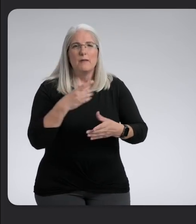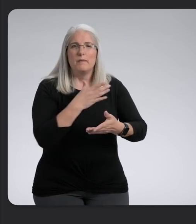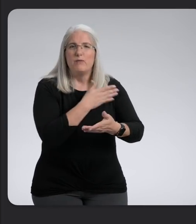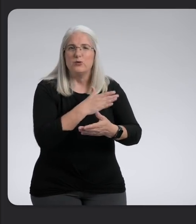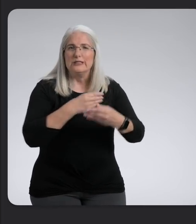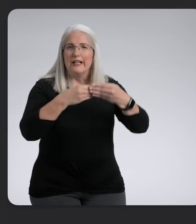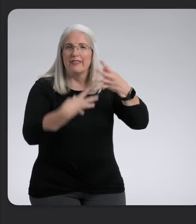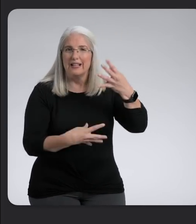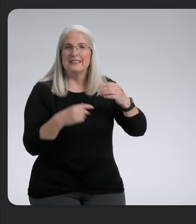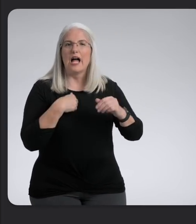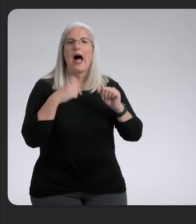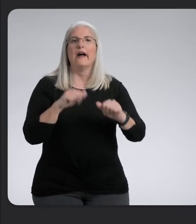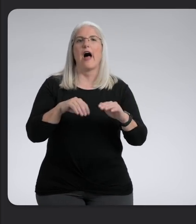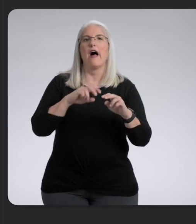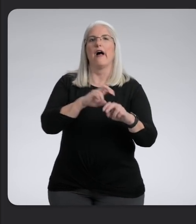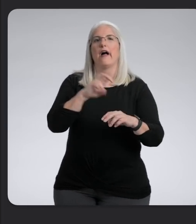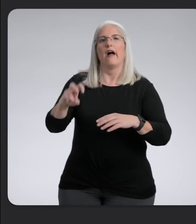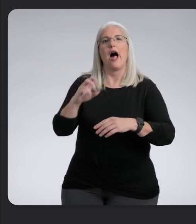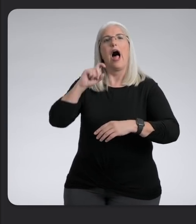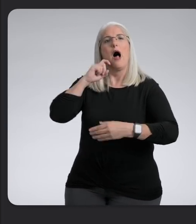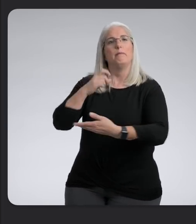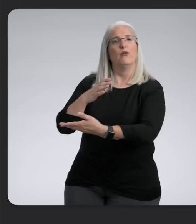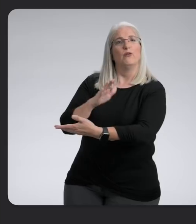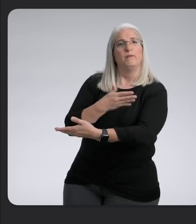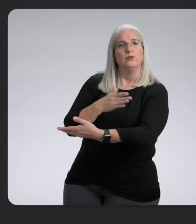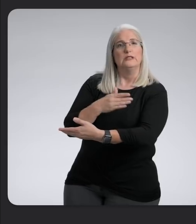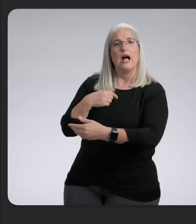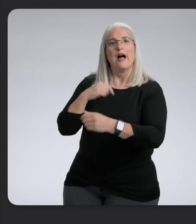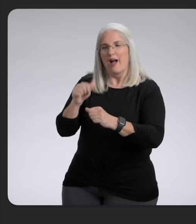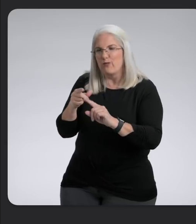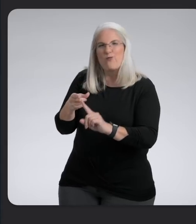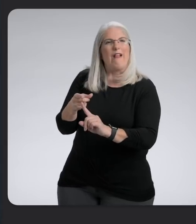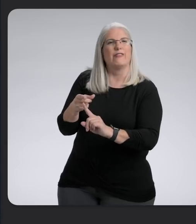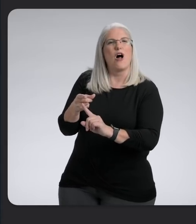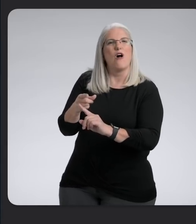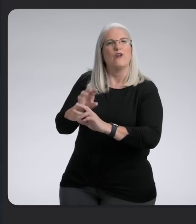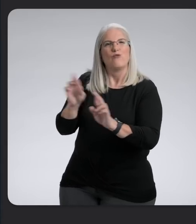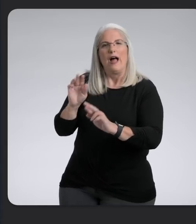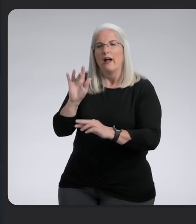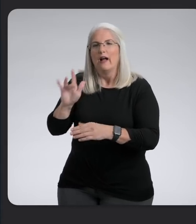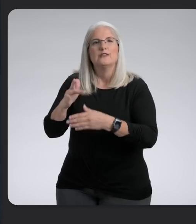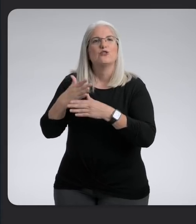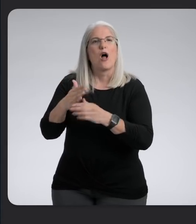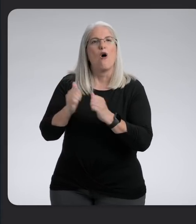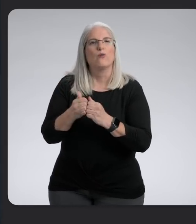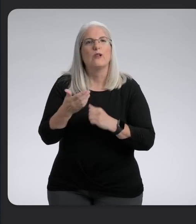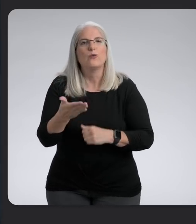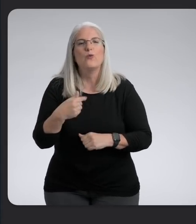And it's right here. Let's take a listen.